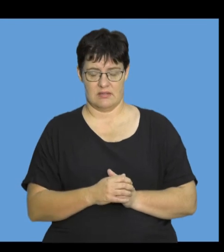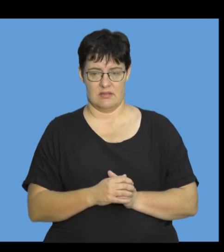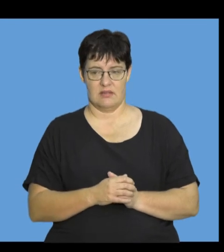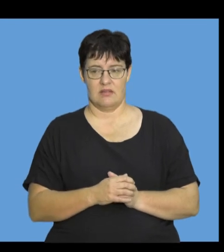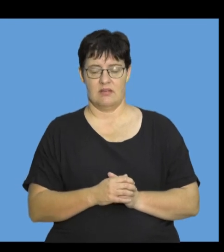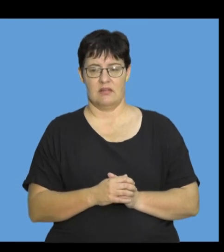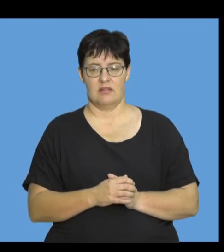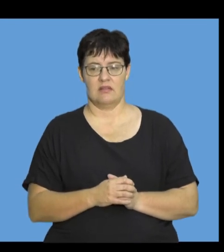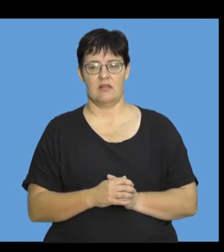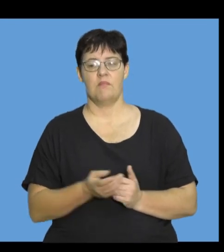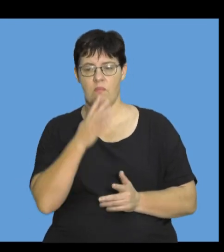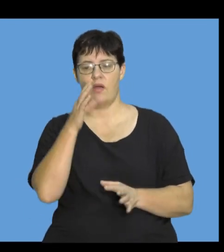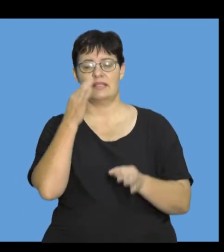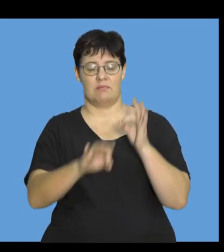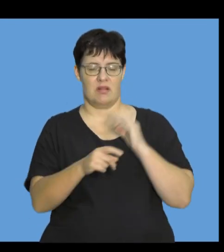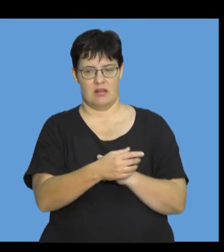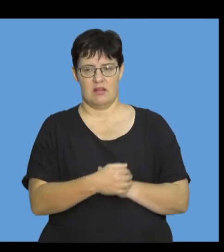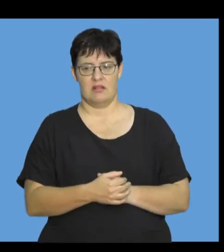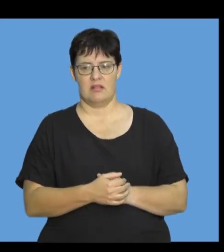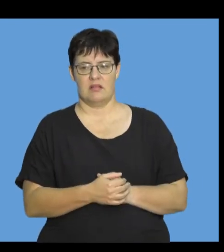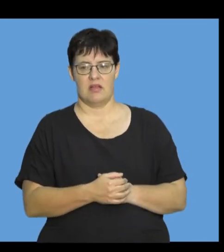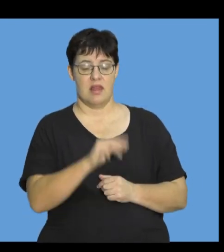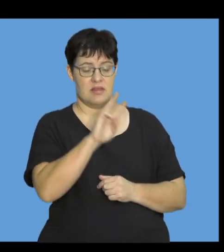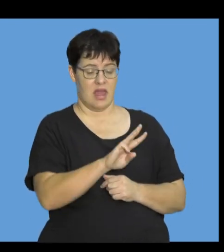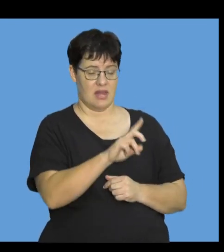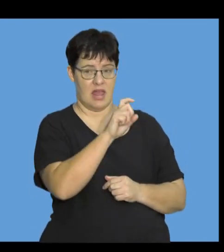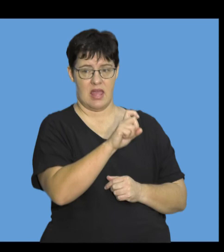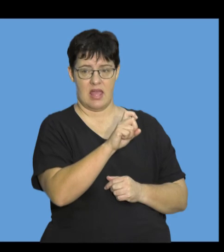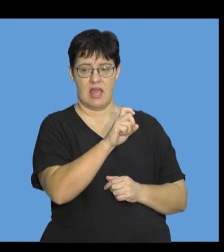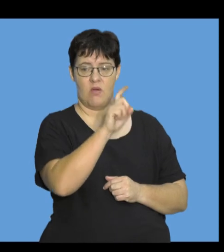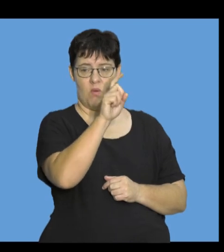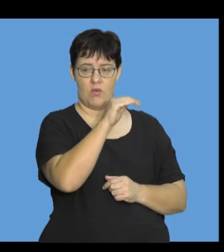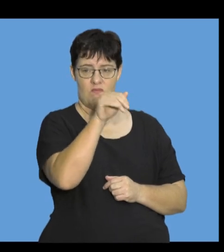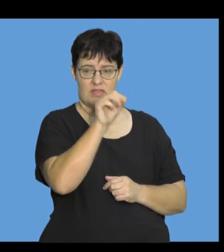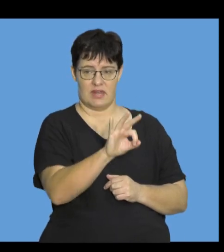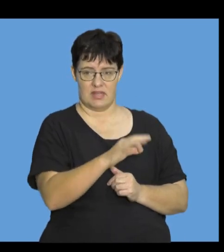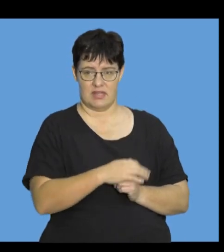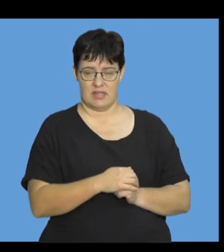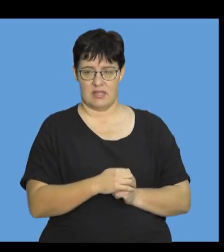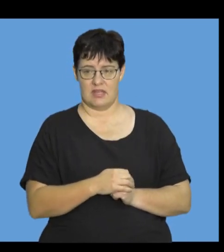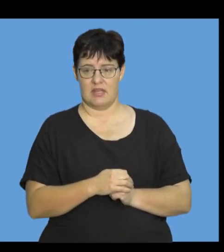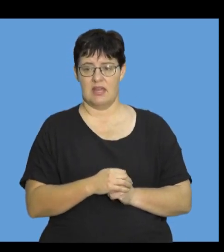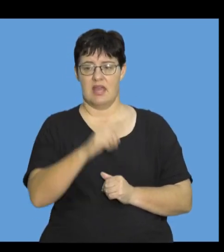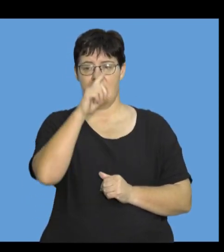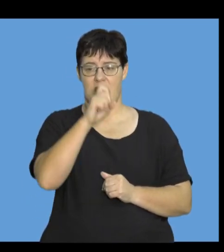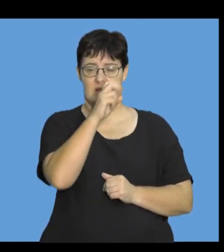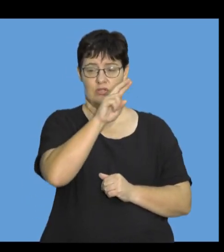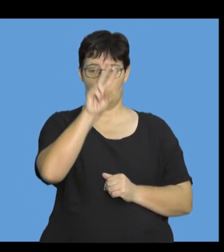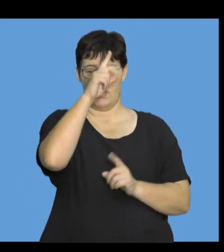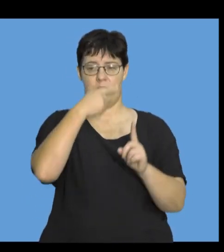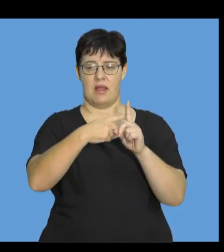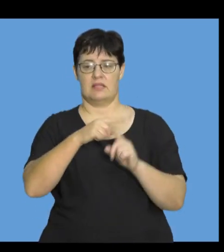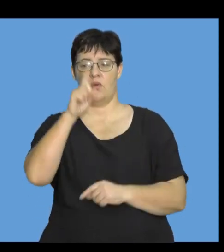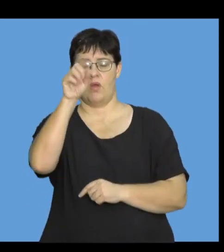2x. And then you can then simplify this, 9 to the exponent of 1 over 3 x